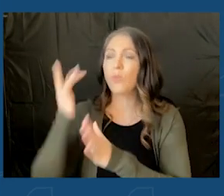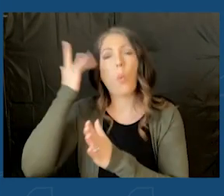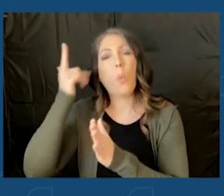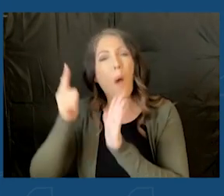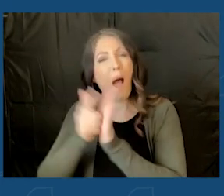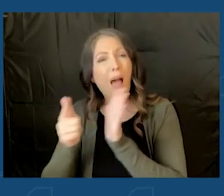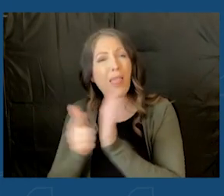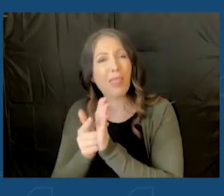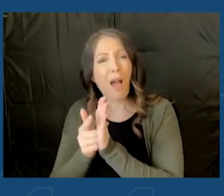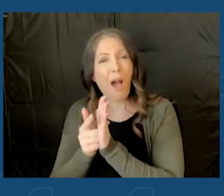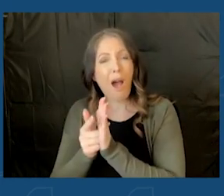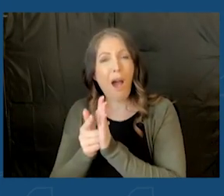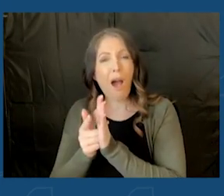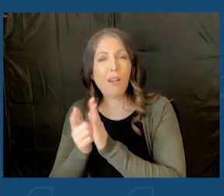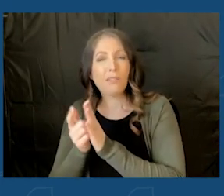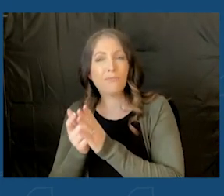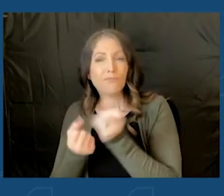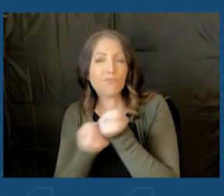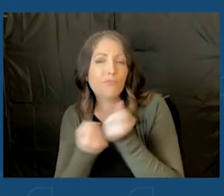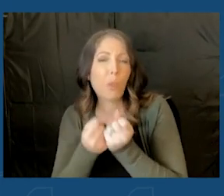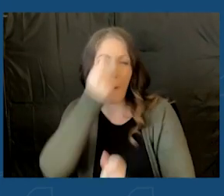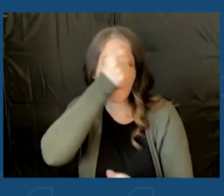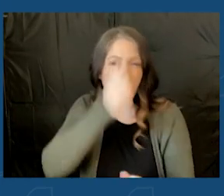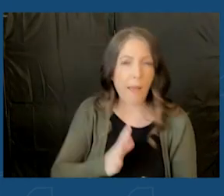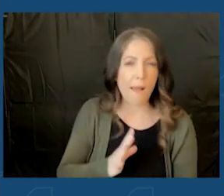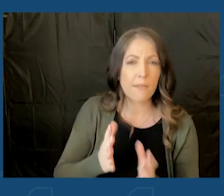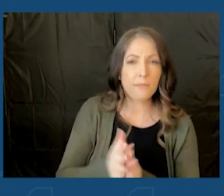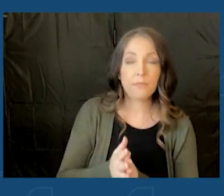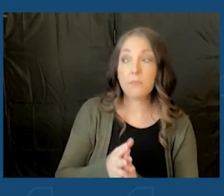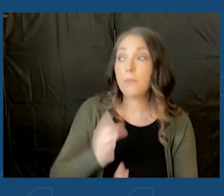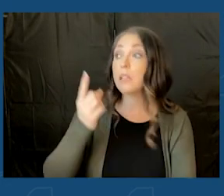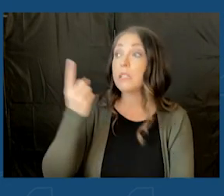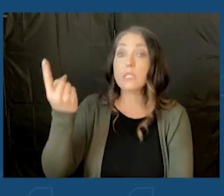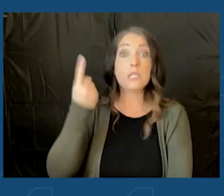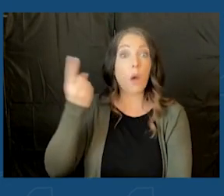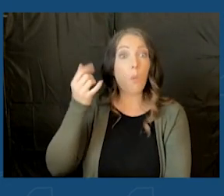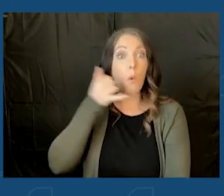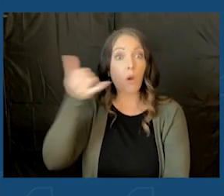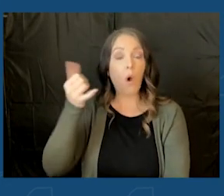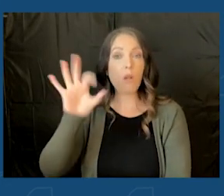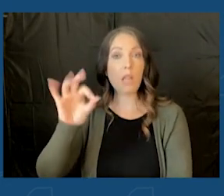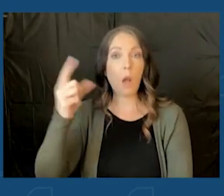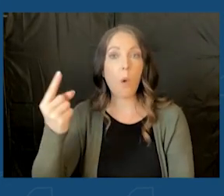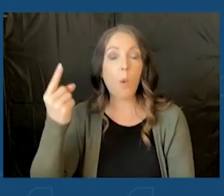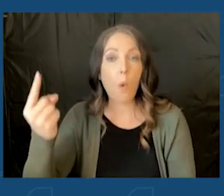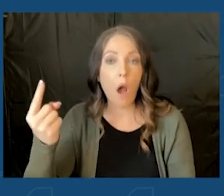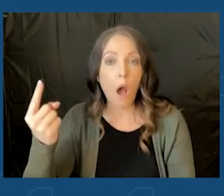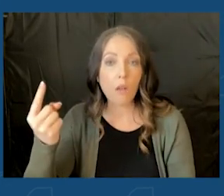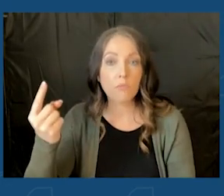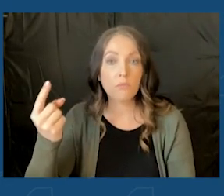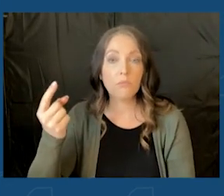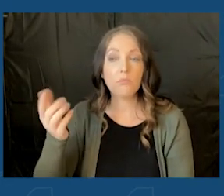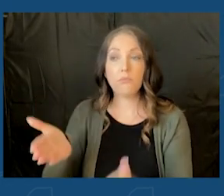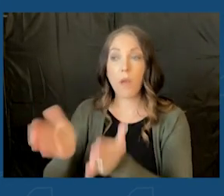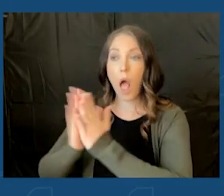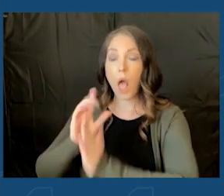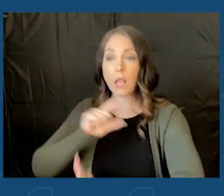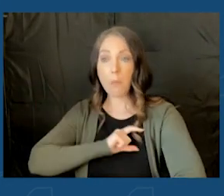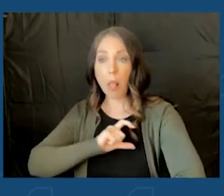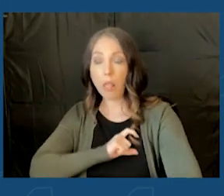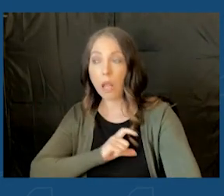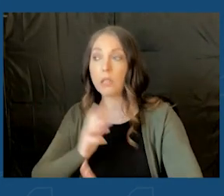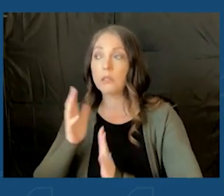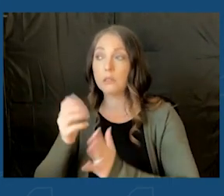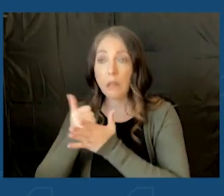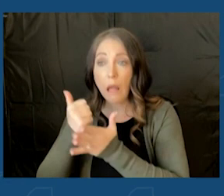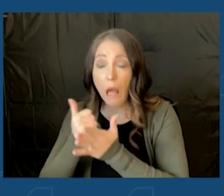there was a situation. Literally, someone could call 911 and ask for police help when there's been an abuse in the home. The police would